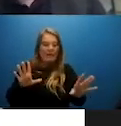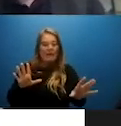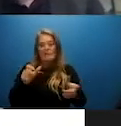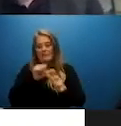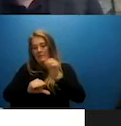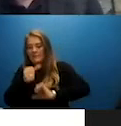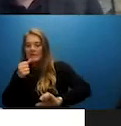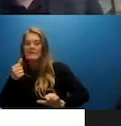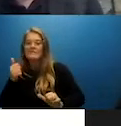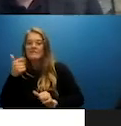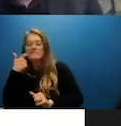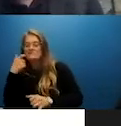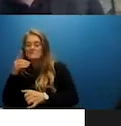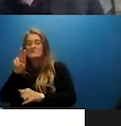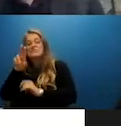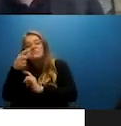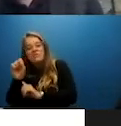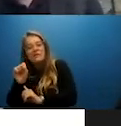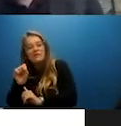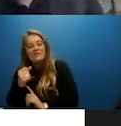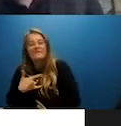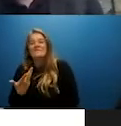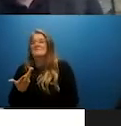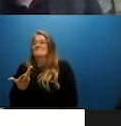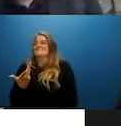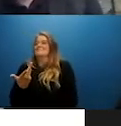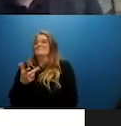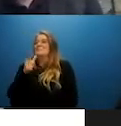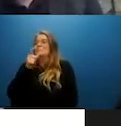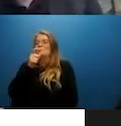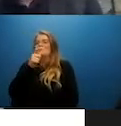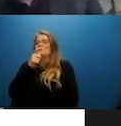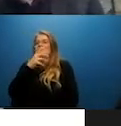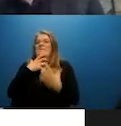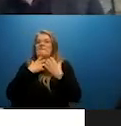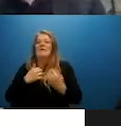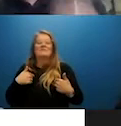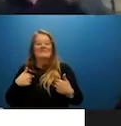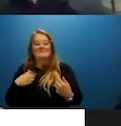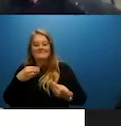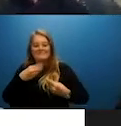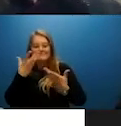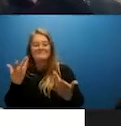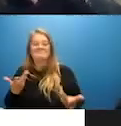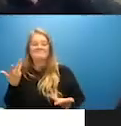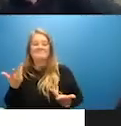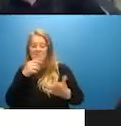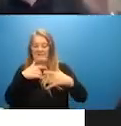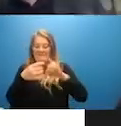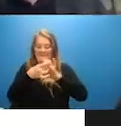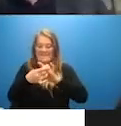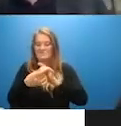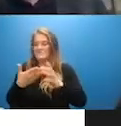substance and other behavioral issues. They feel that nobody cares about them. They have not enough caring connection. They feel like there's no opportunity to be good at